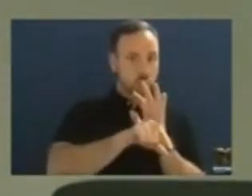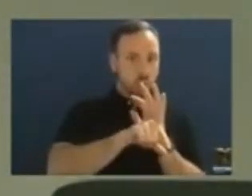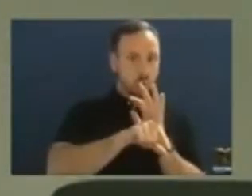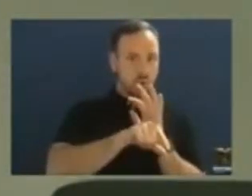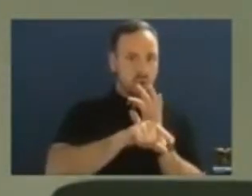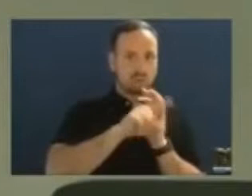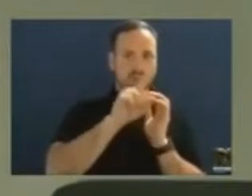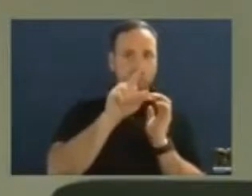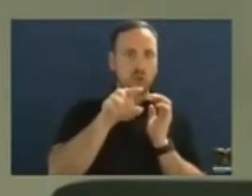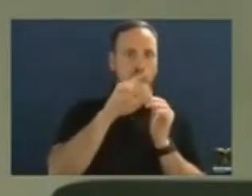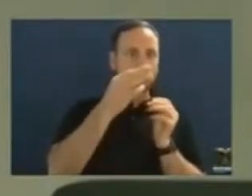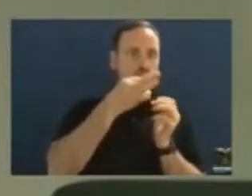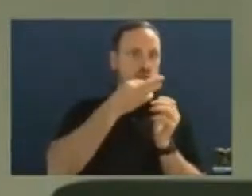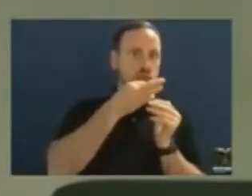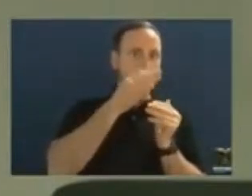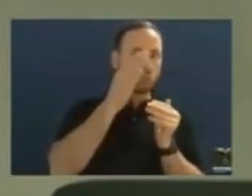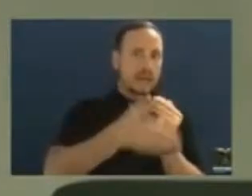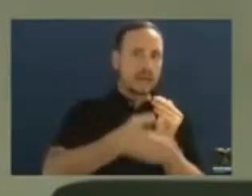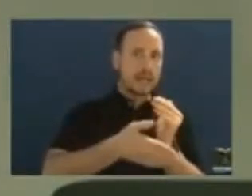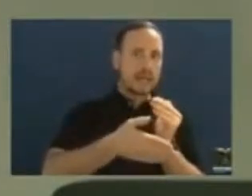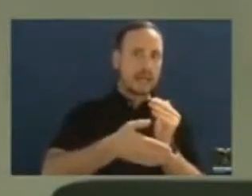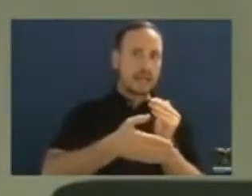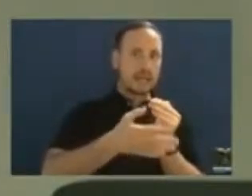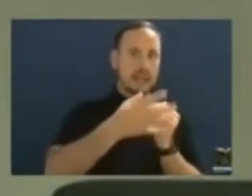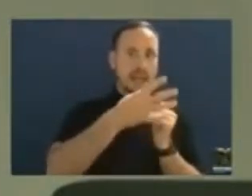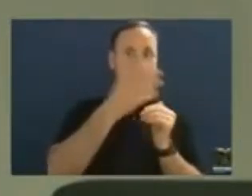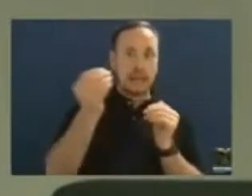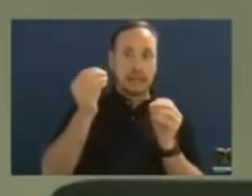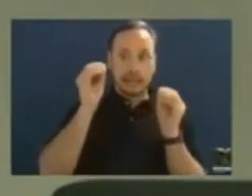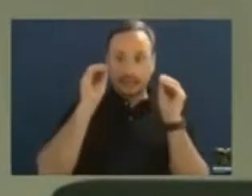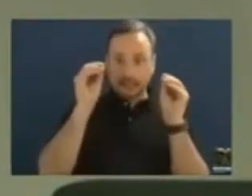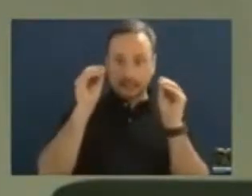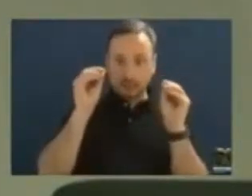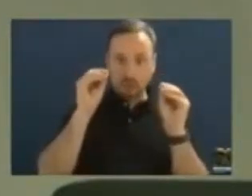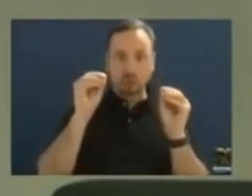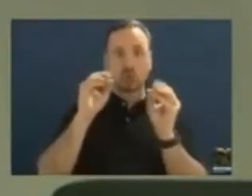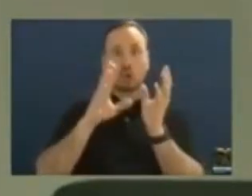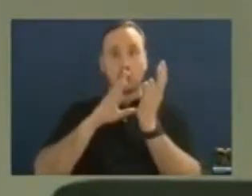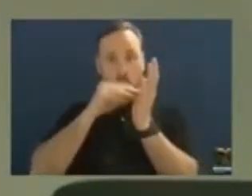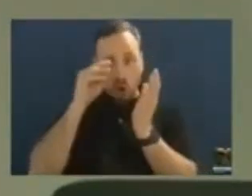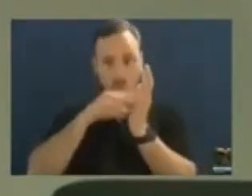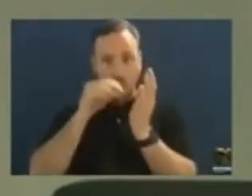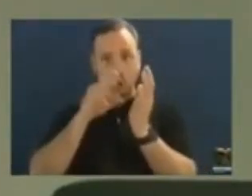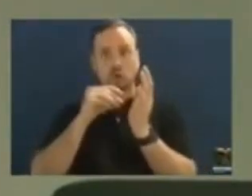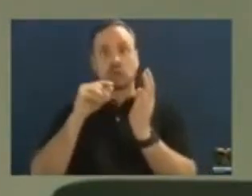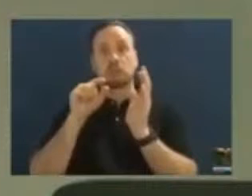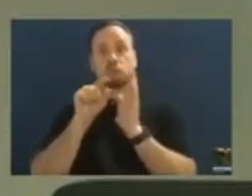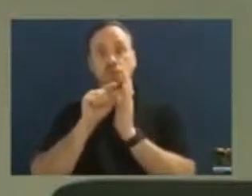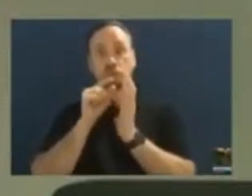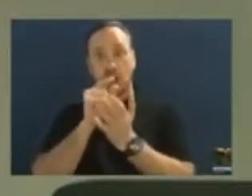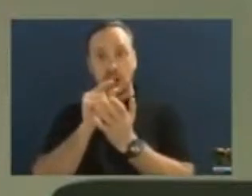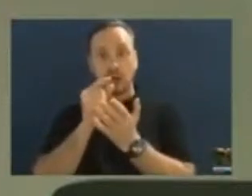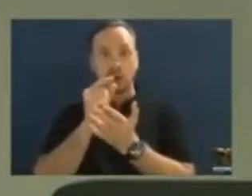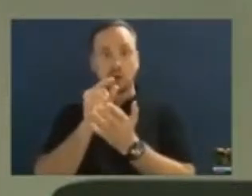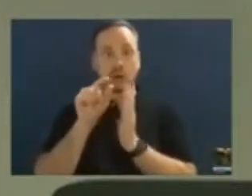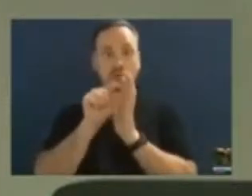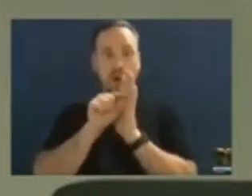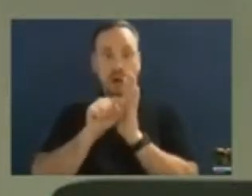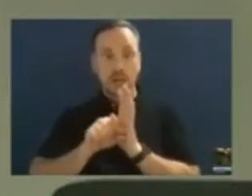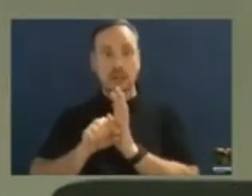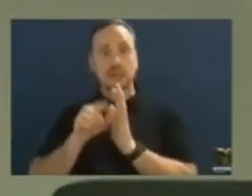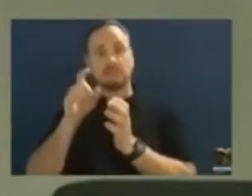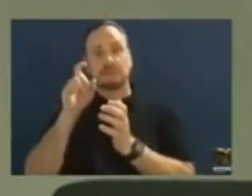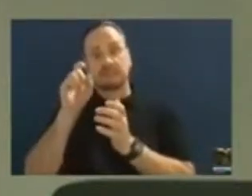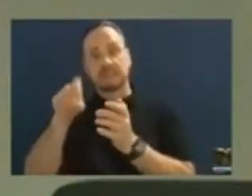to end. And the teaching and learning and the grading and the transition for students need to be